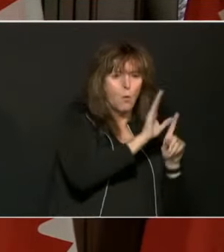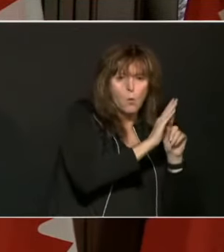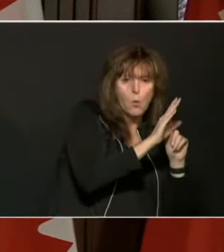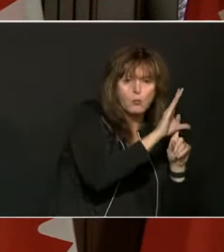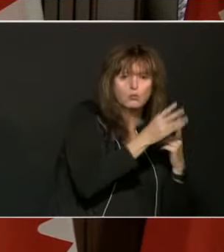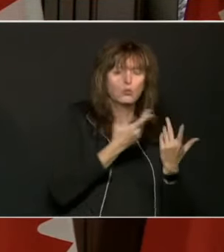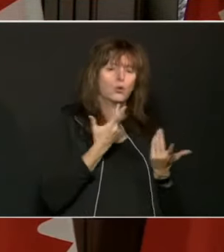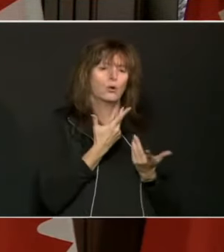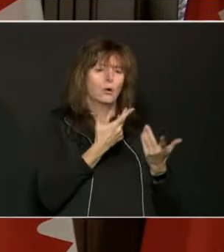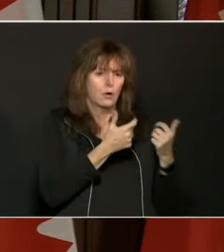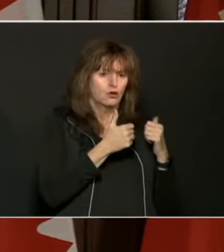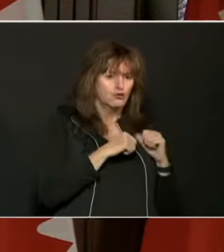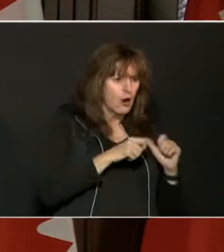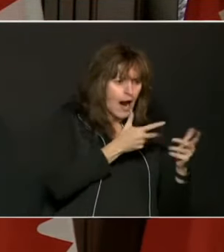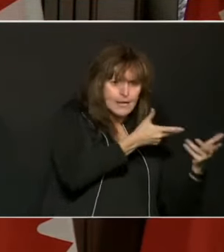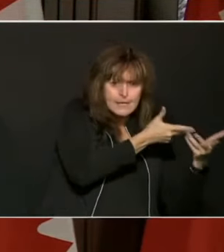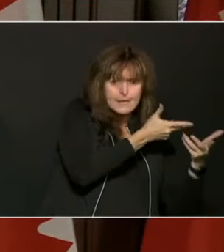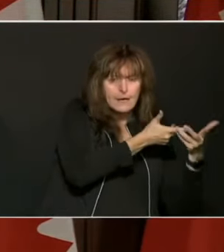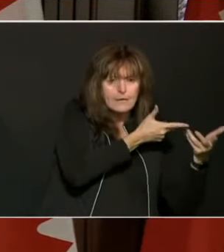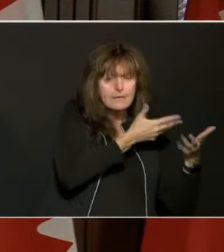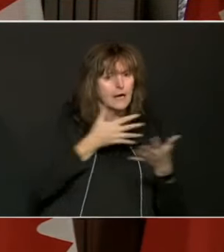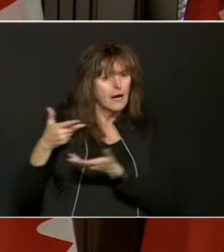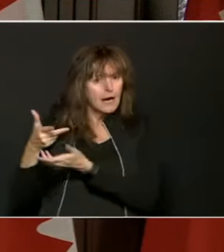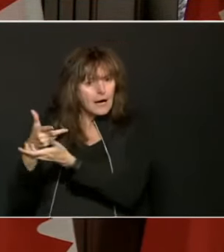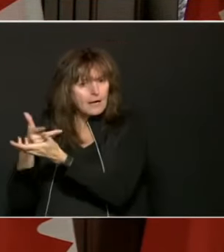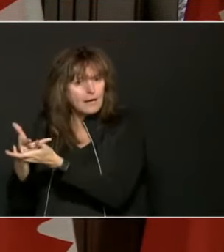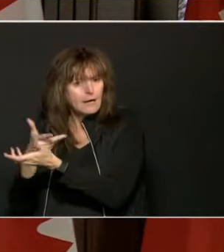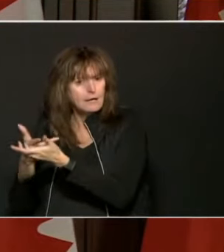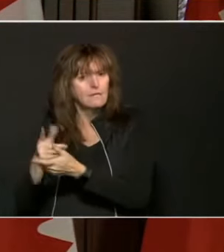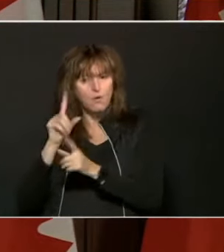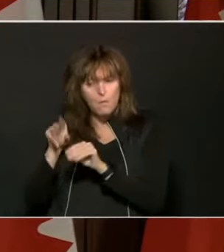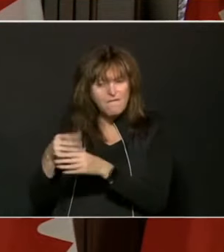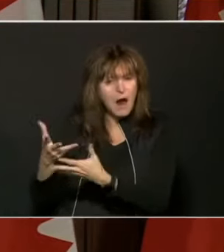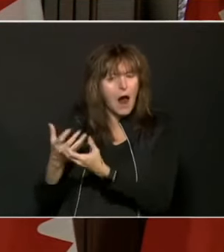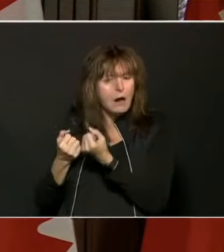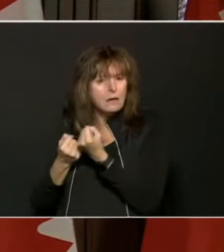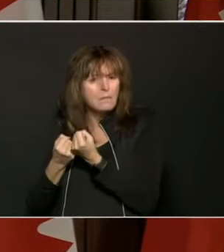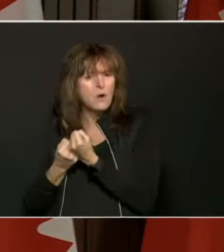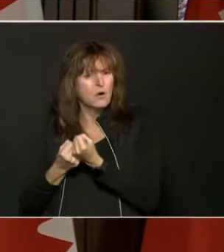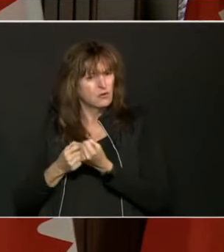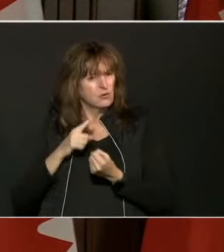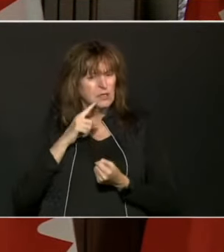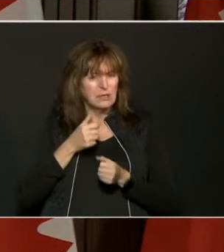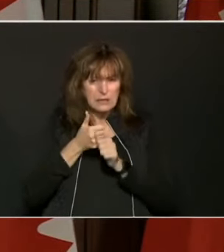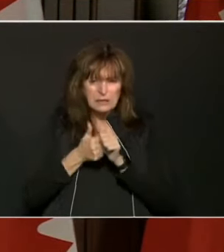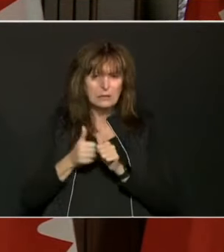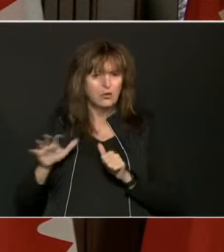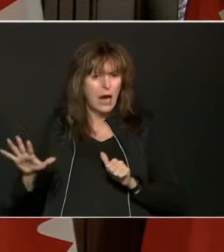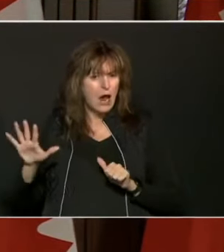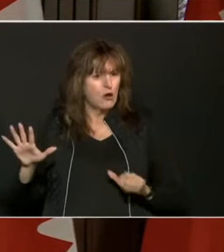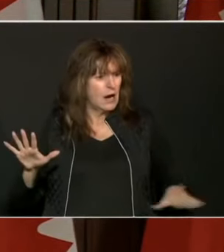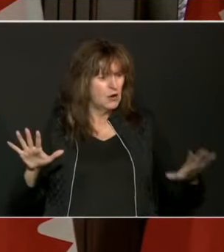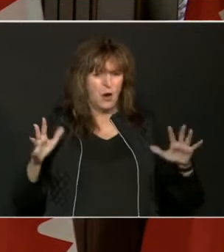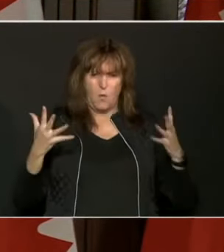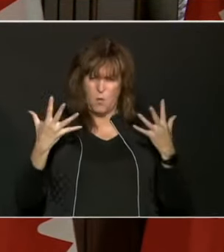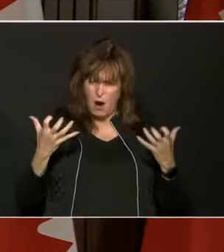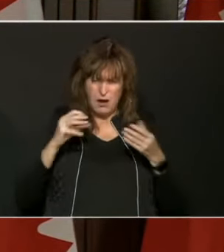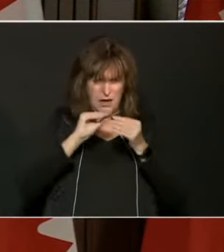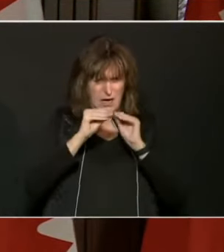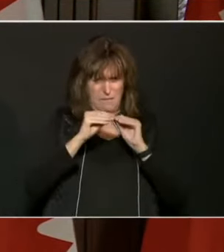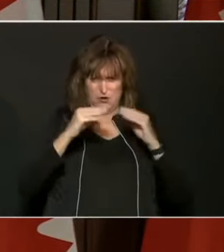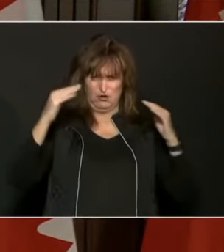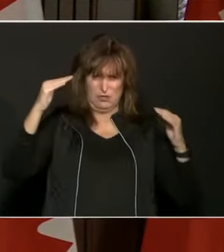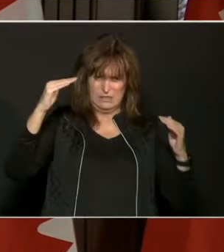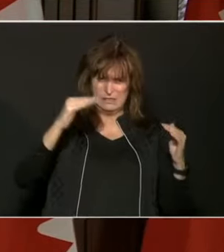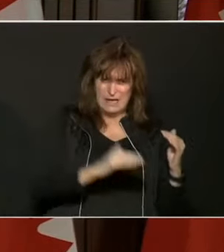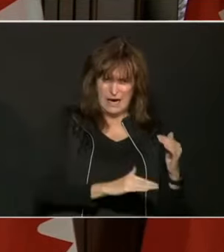because each group wants the numbers down. They don't want COVID. And how do we work best with them? And because they have